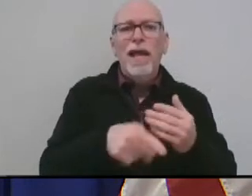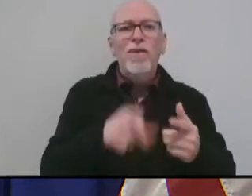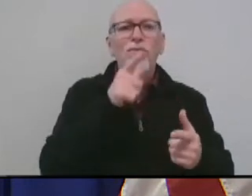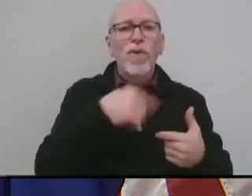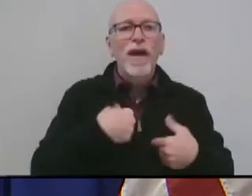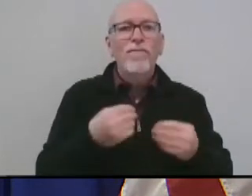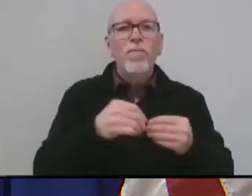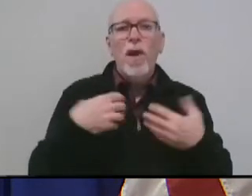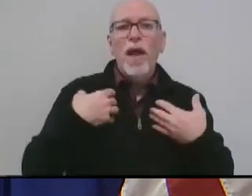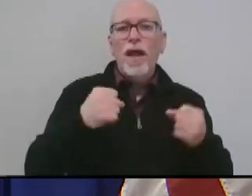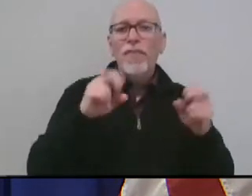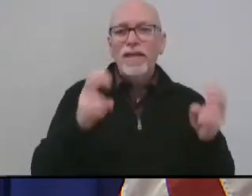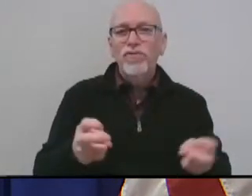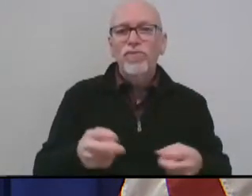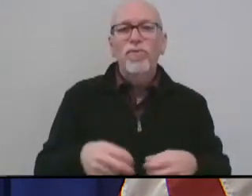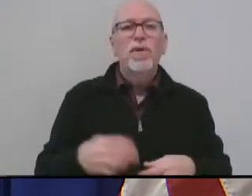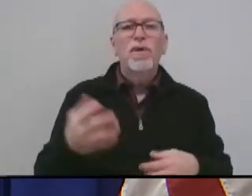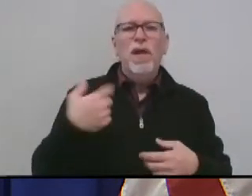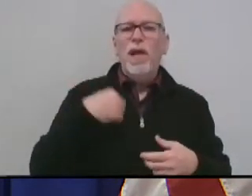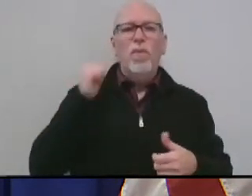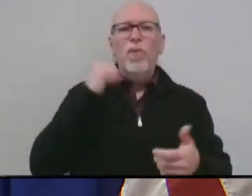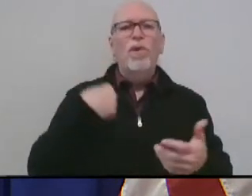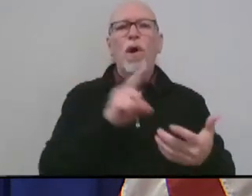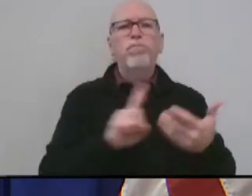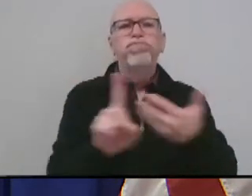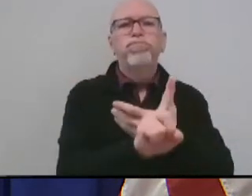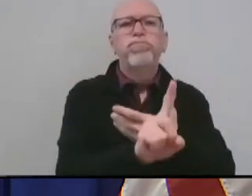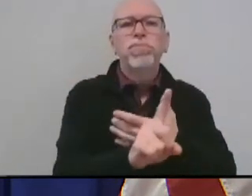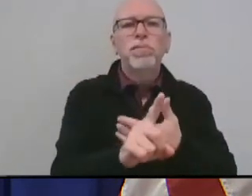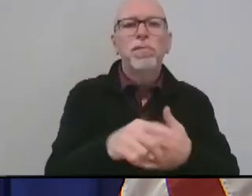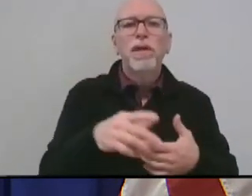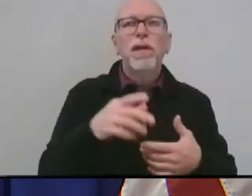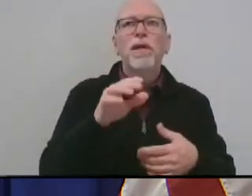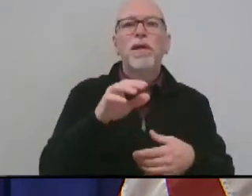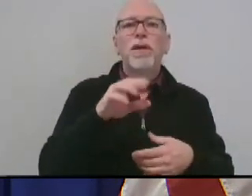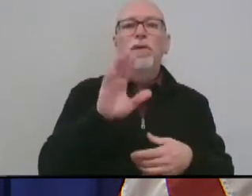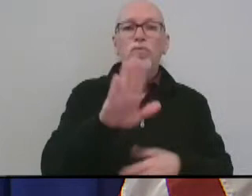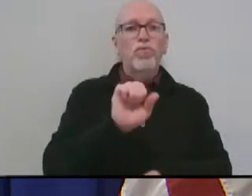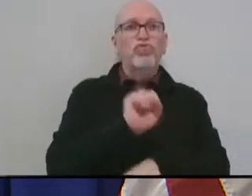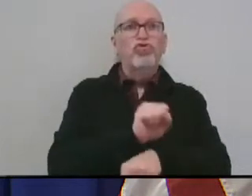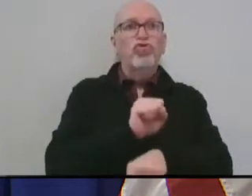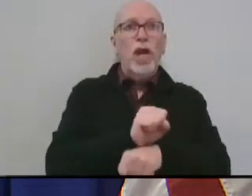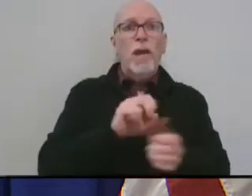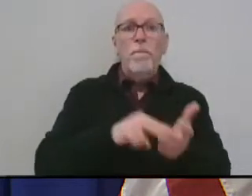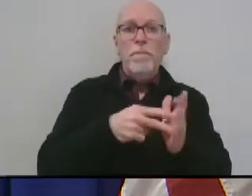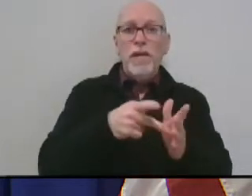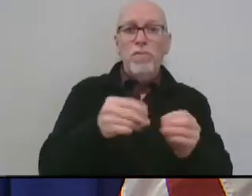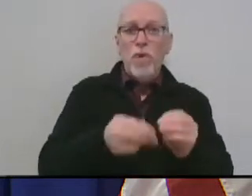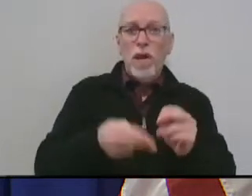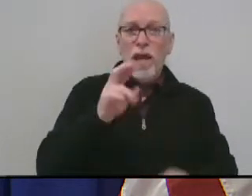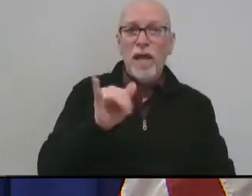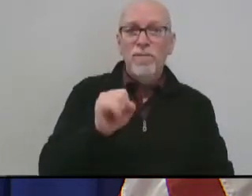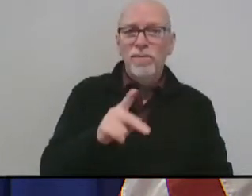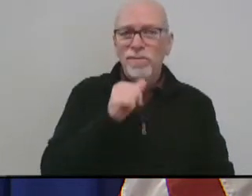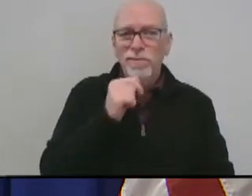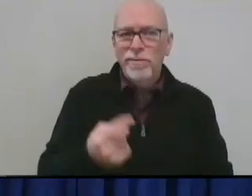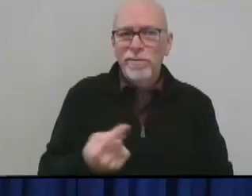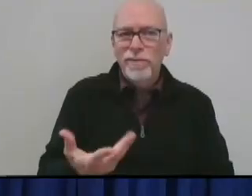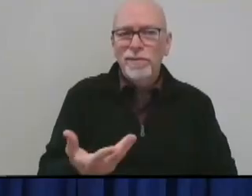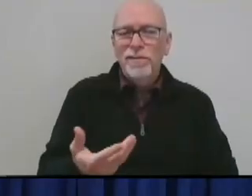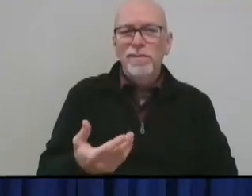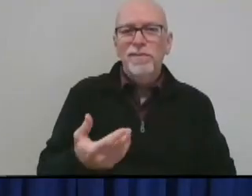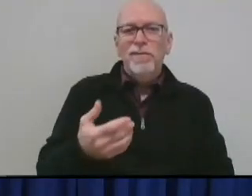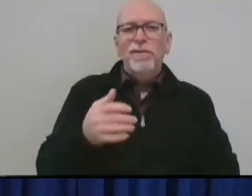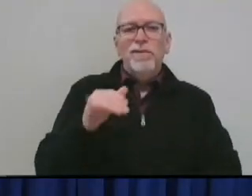just like I'm not going to cut in line, the professions don't put you in a higher risk as the information that